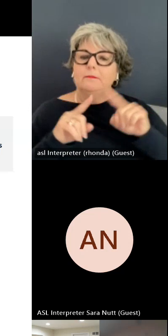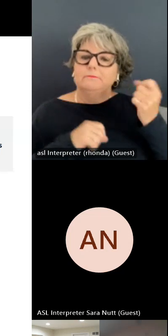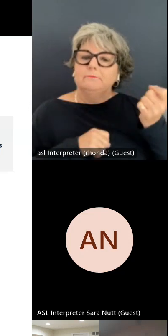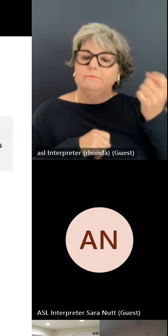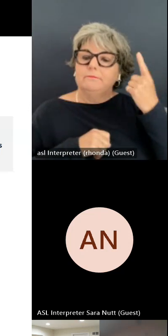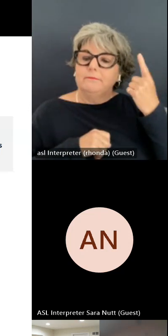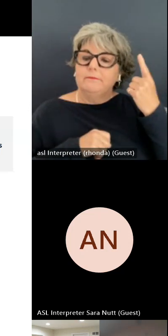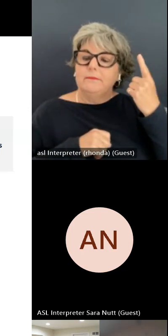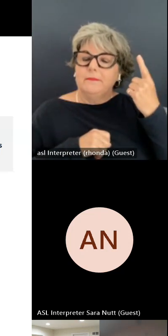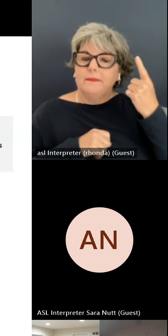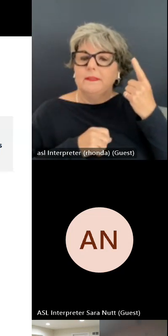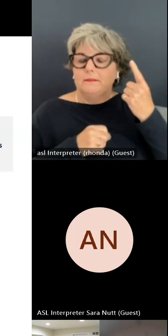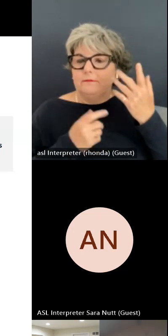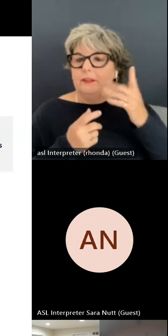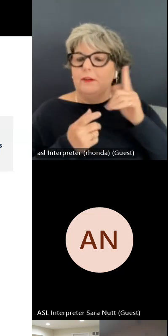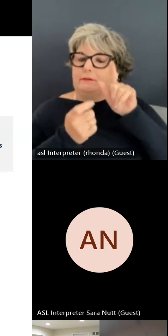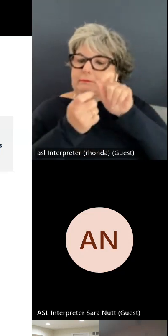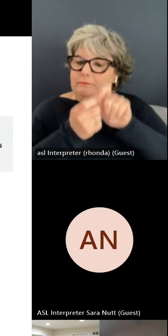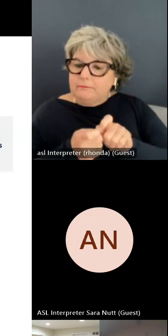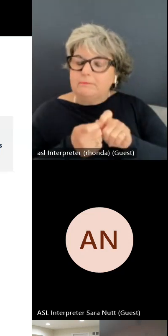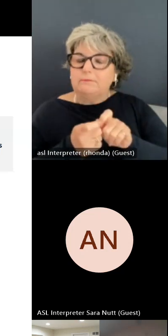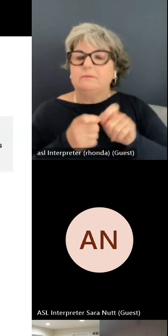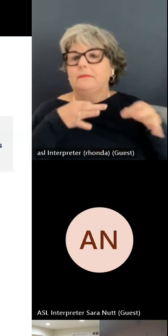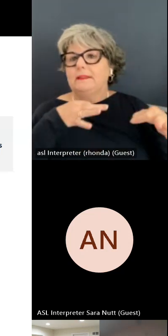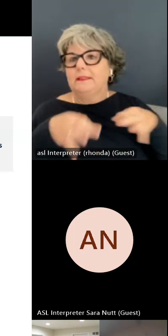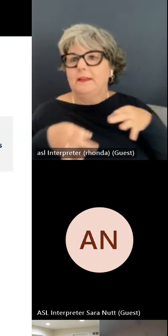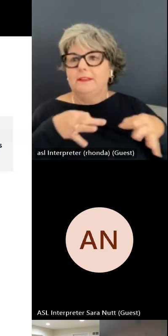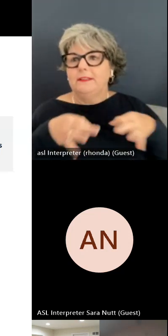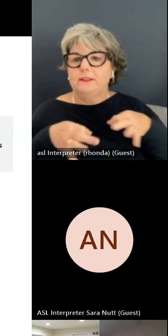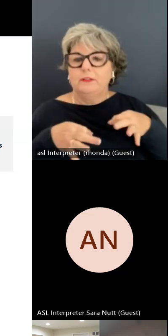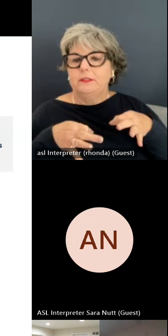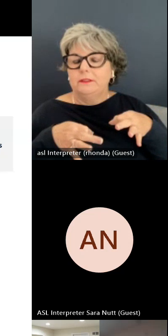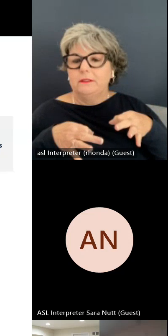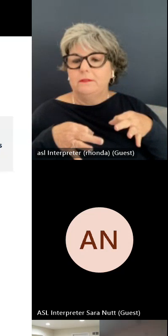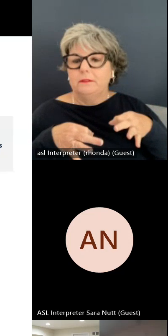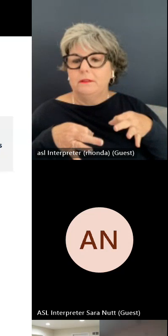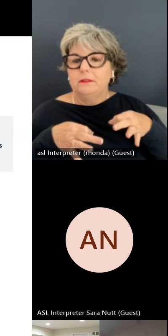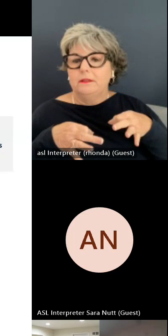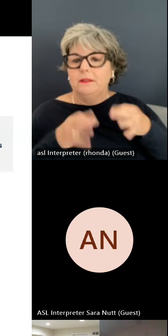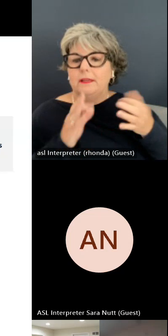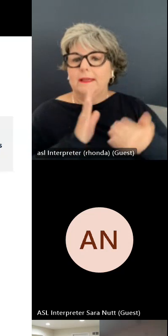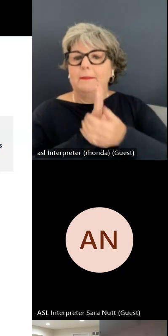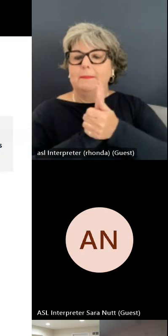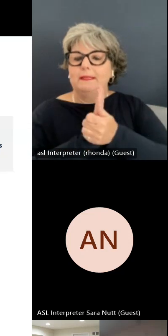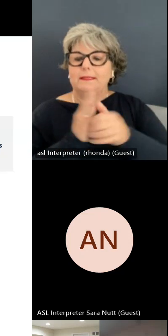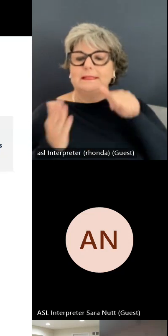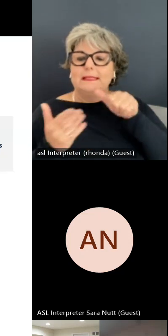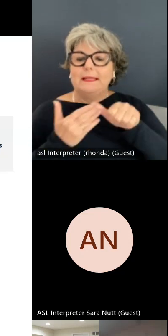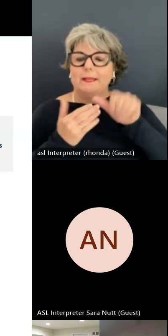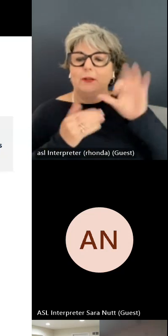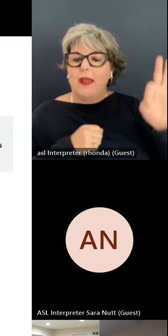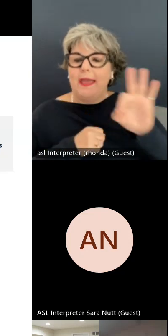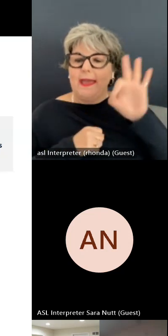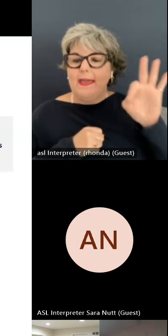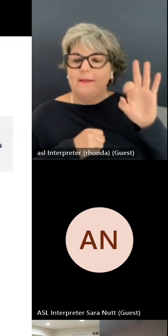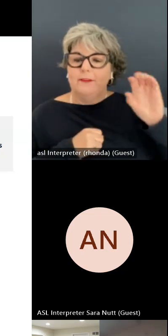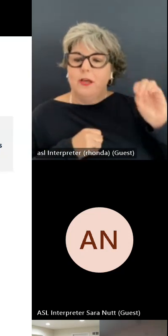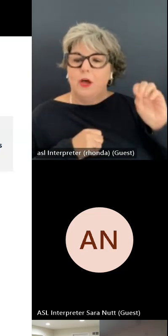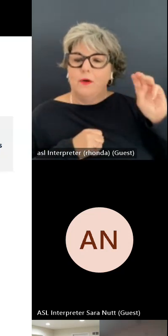kind of granular definitions of these are available in Appendix F of OMB